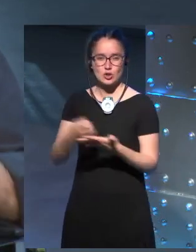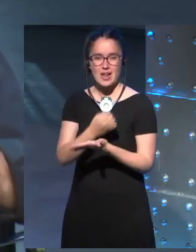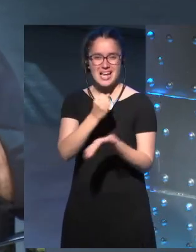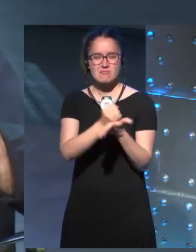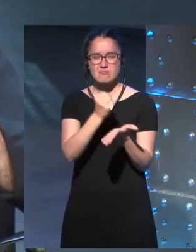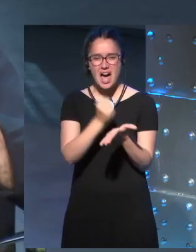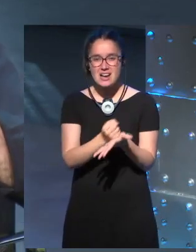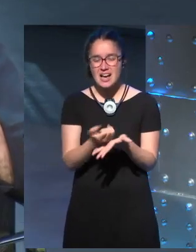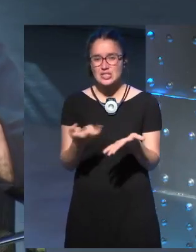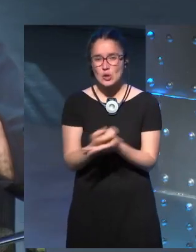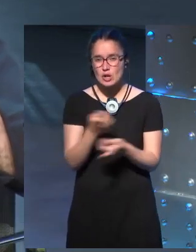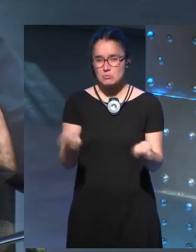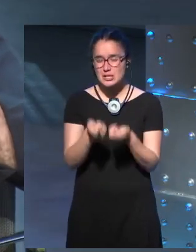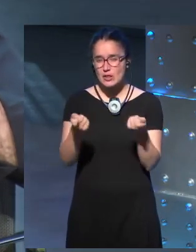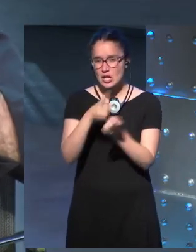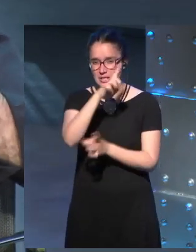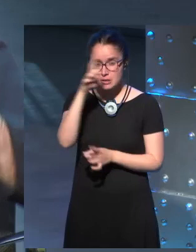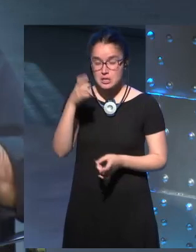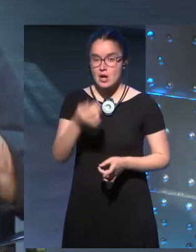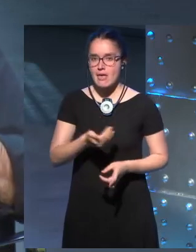player. But there's something about the